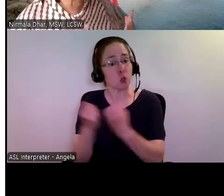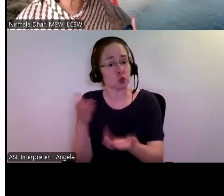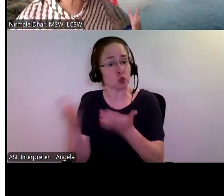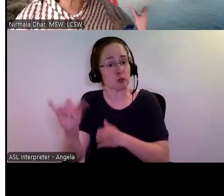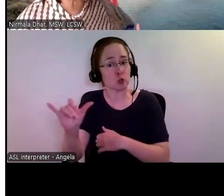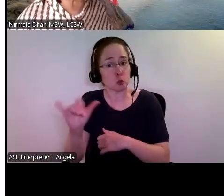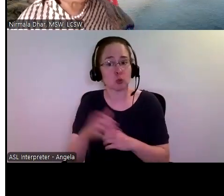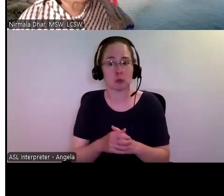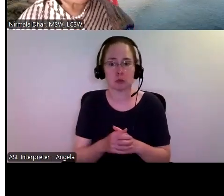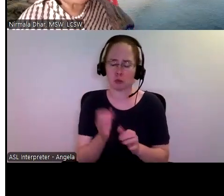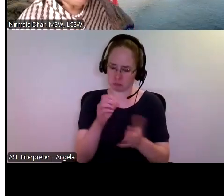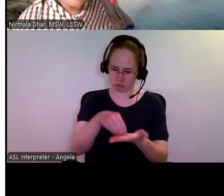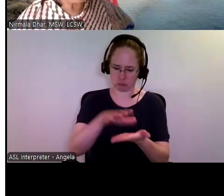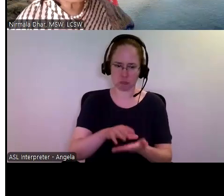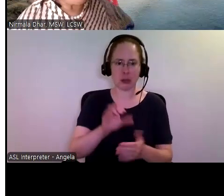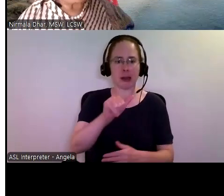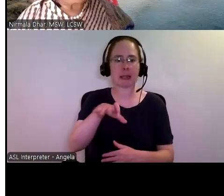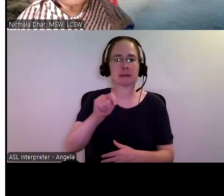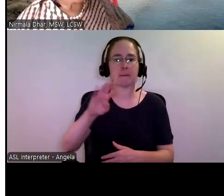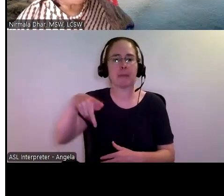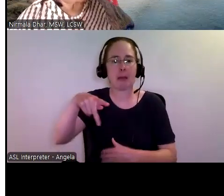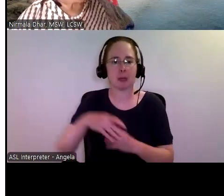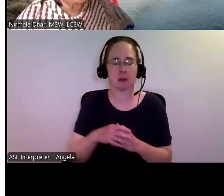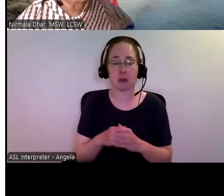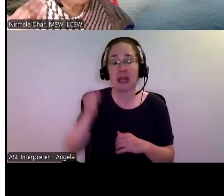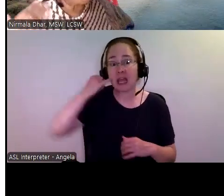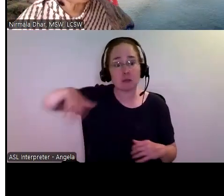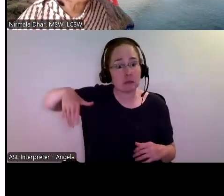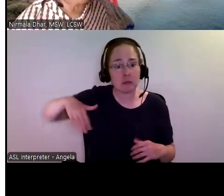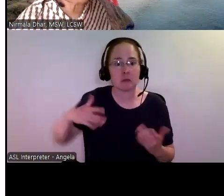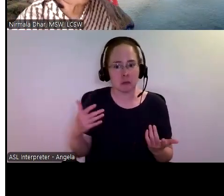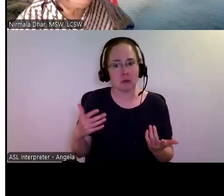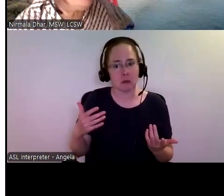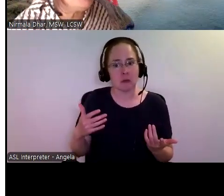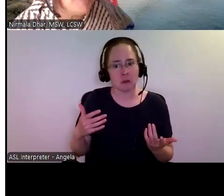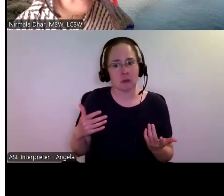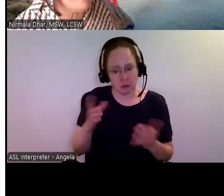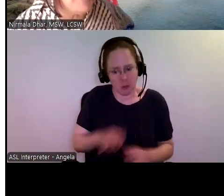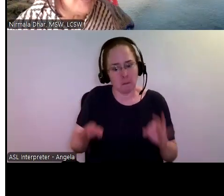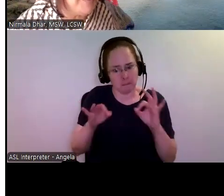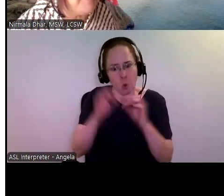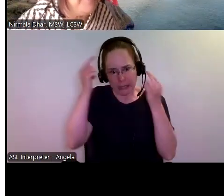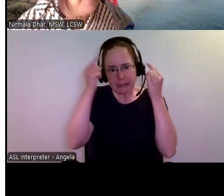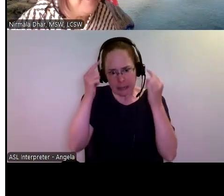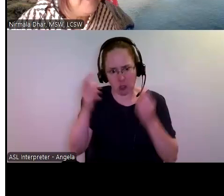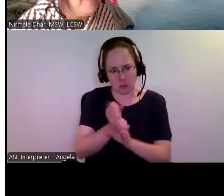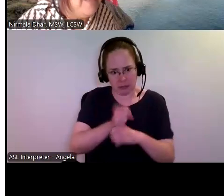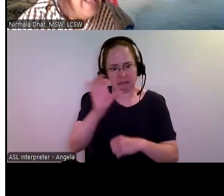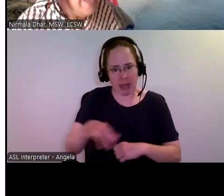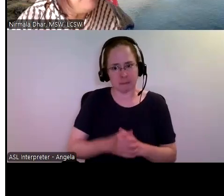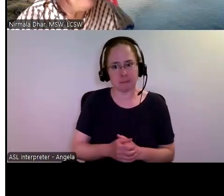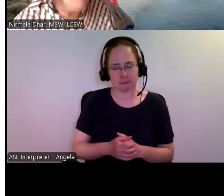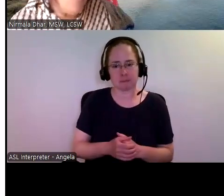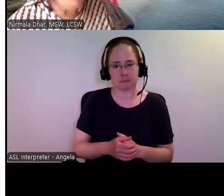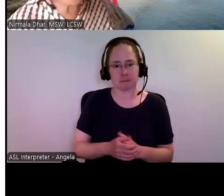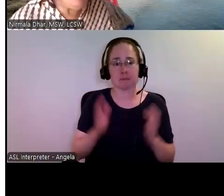So create that asset map. And if you have not, I would say that should be a key thing you should consider doing.